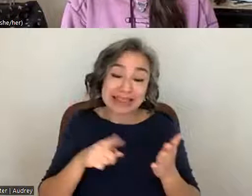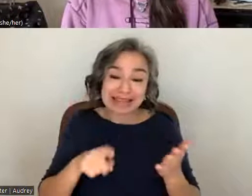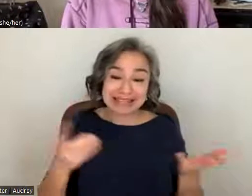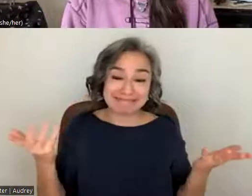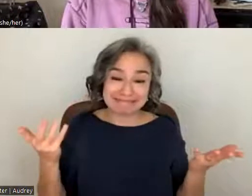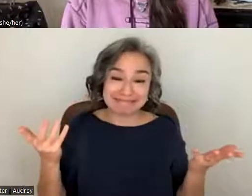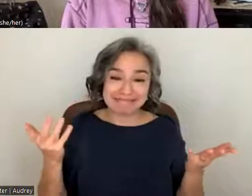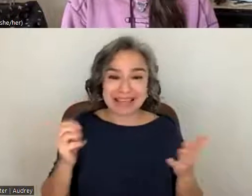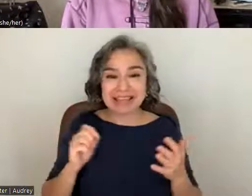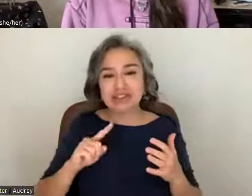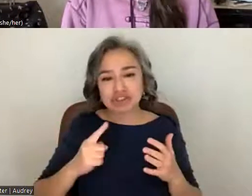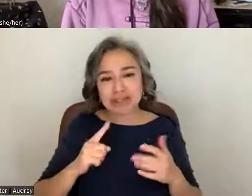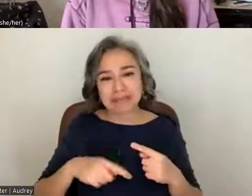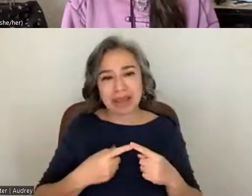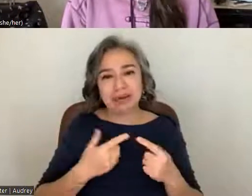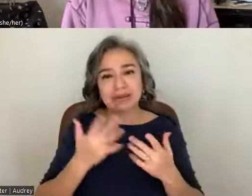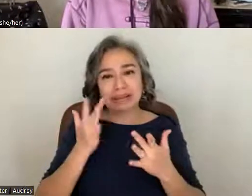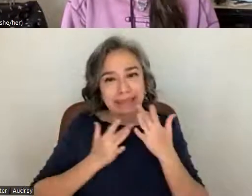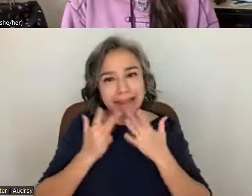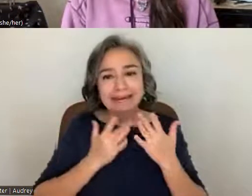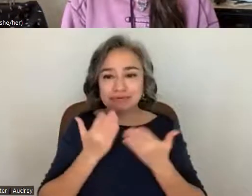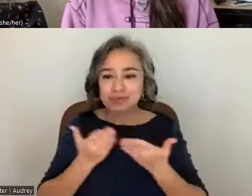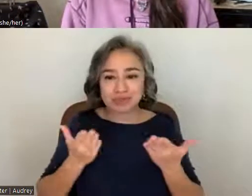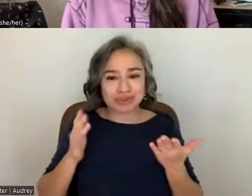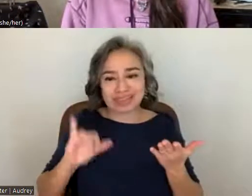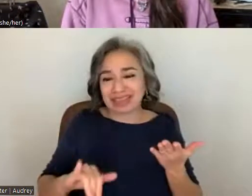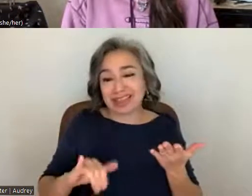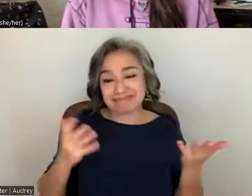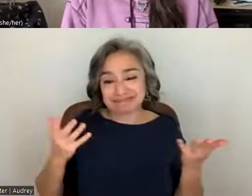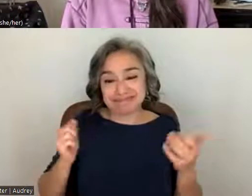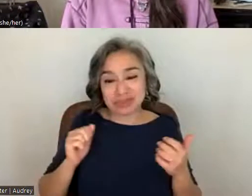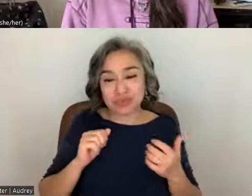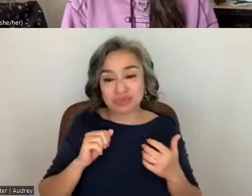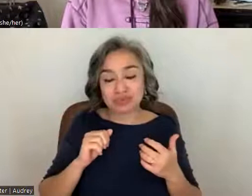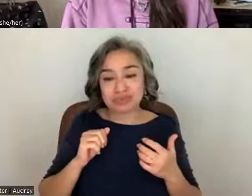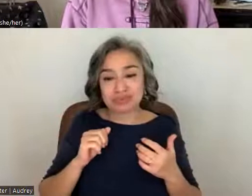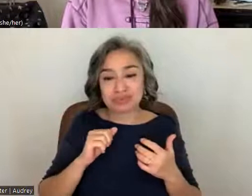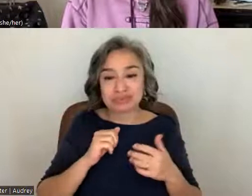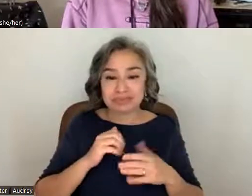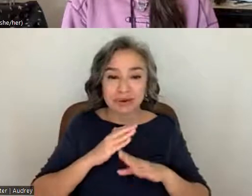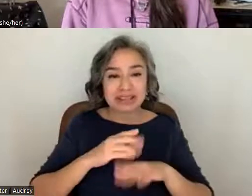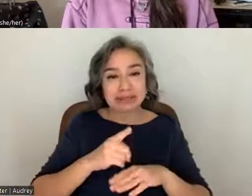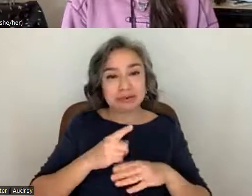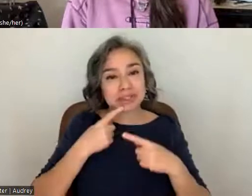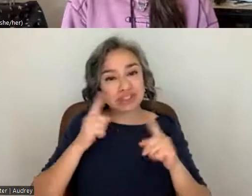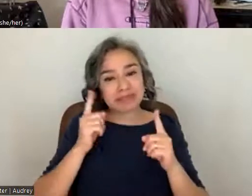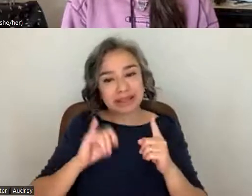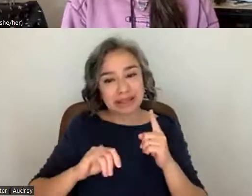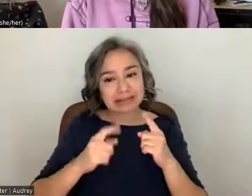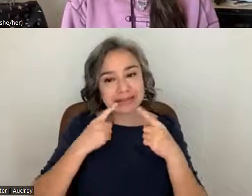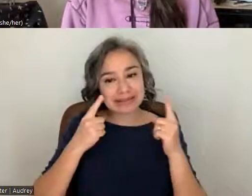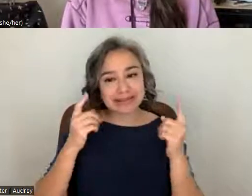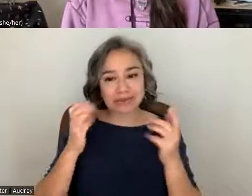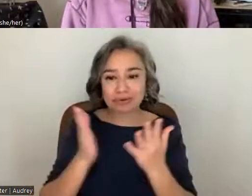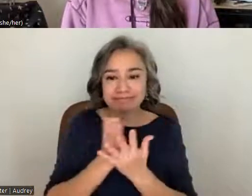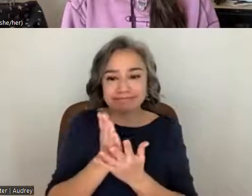not, it's the lack of resources that impact their ability to achieve, meaningful sort of success or navigation of those challenges. I'd like to